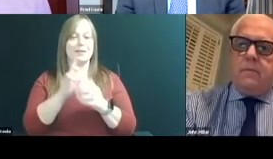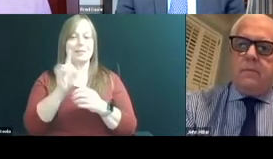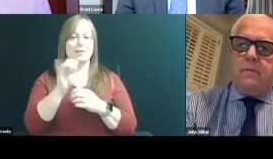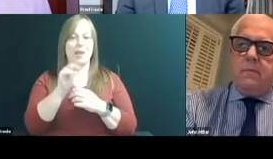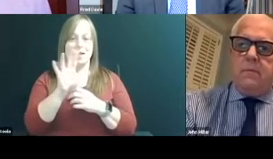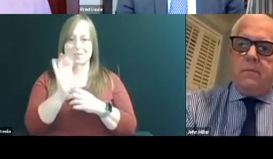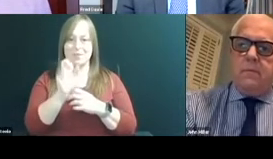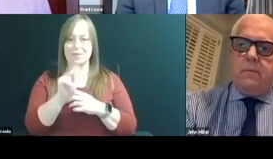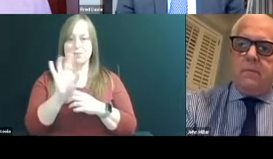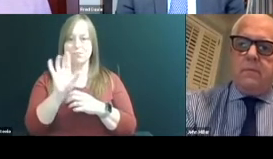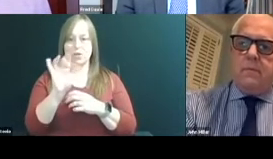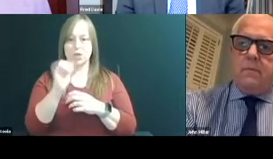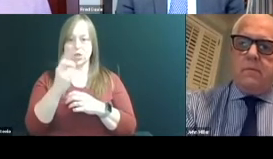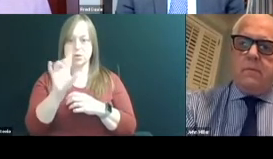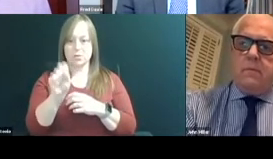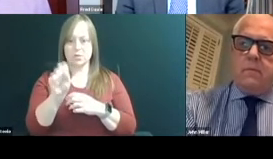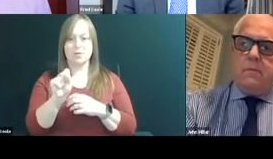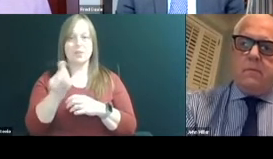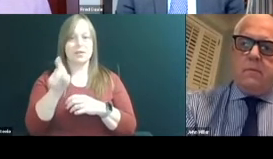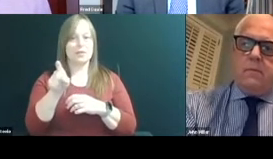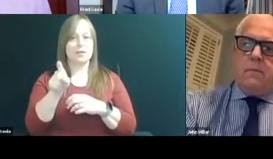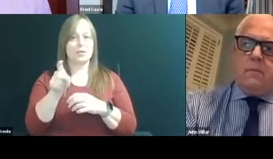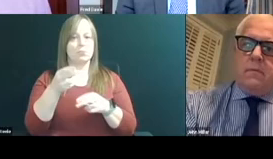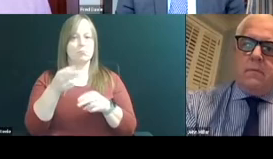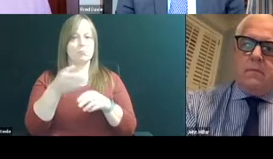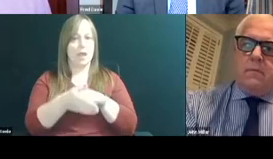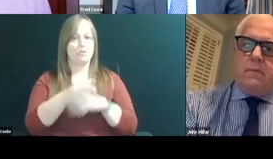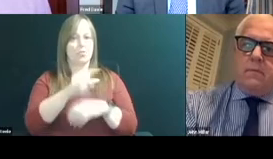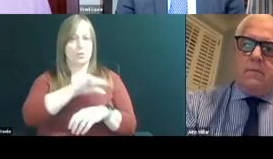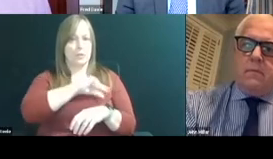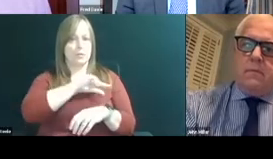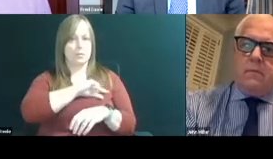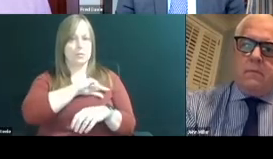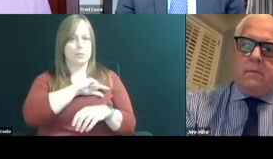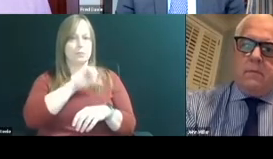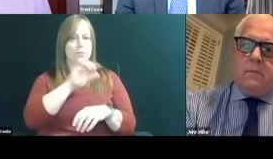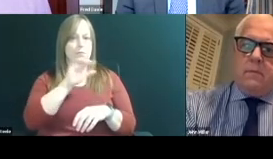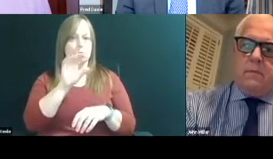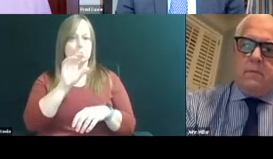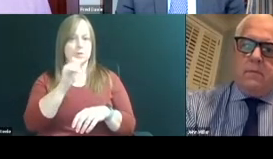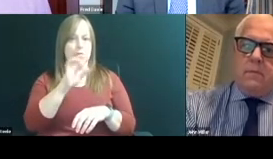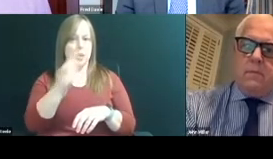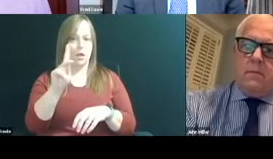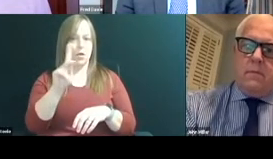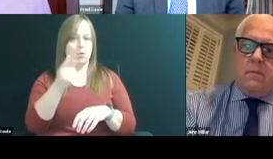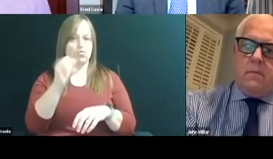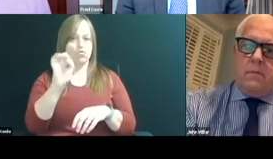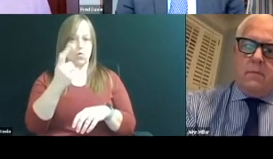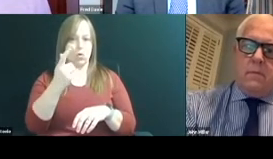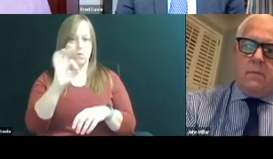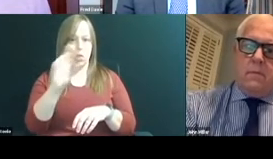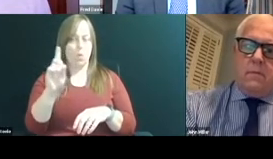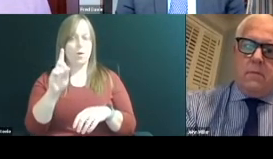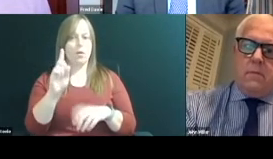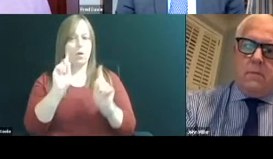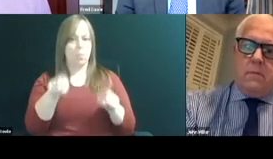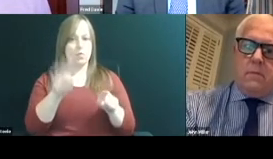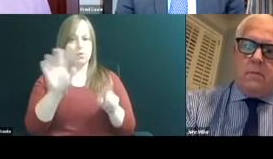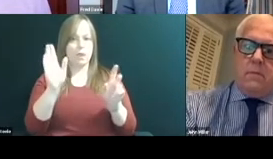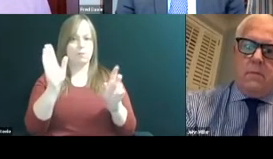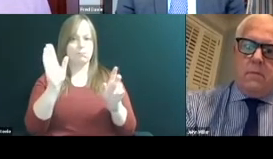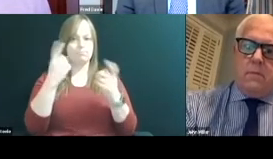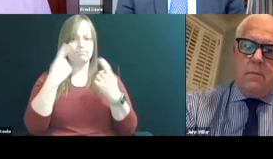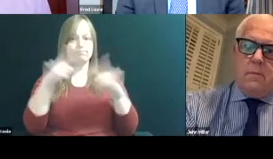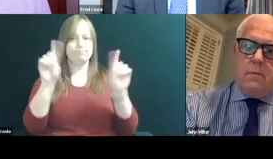Richards. This was shortly after the guilty verdict for Derek Chauvin for the murder of George Floyd. And as I said